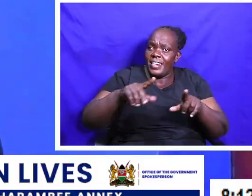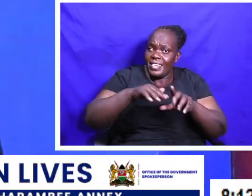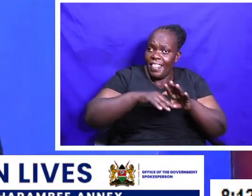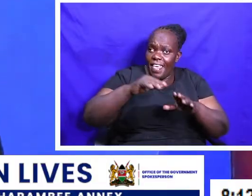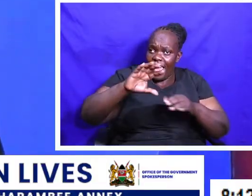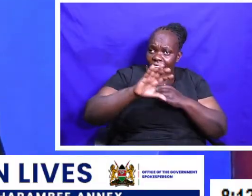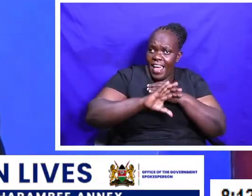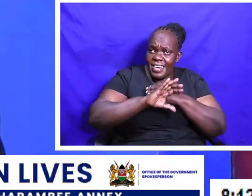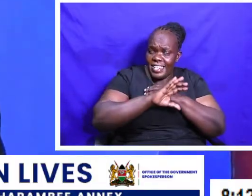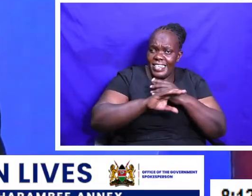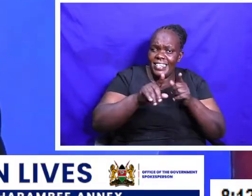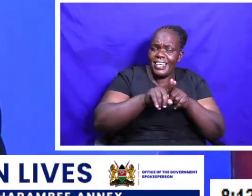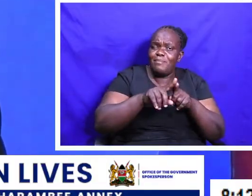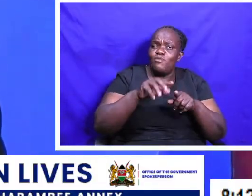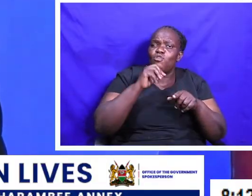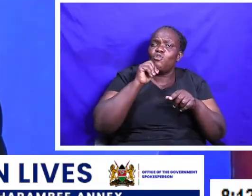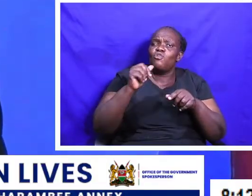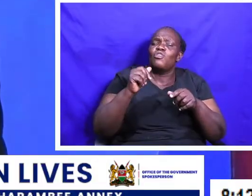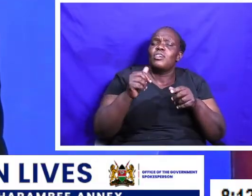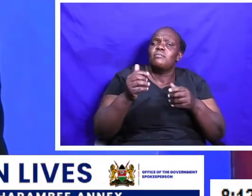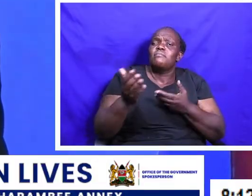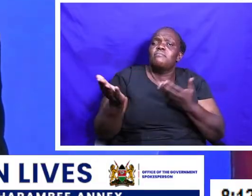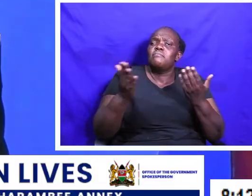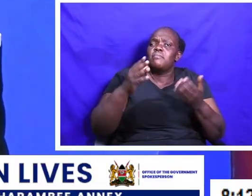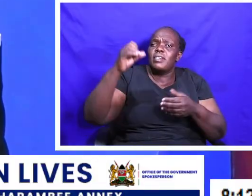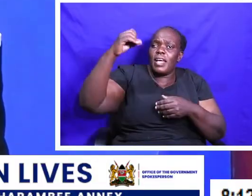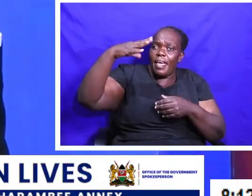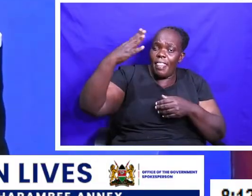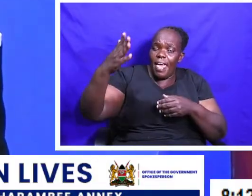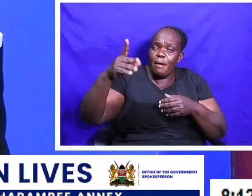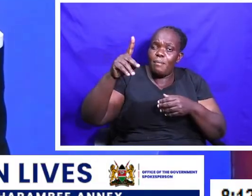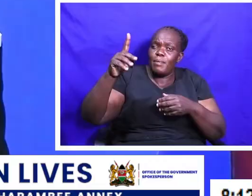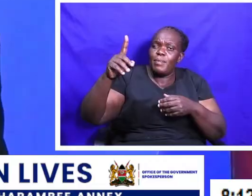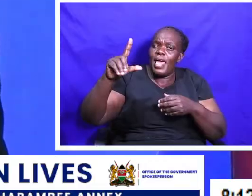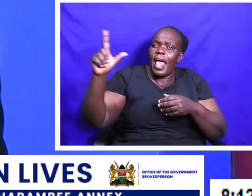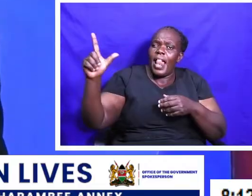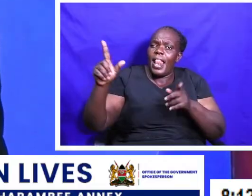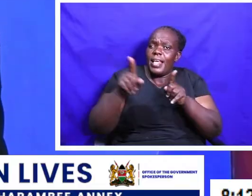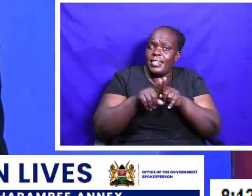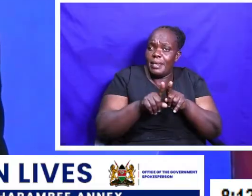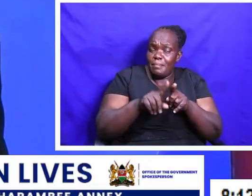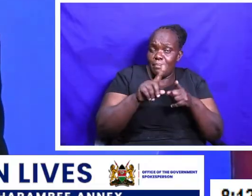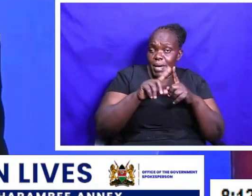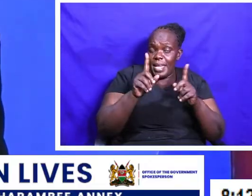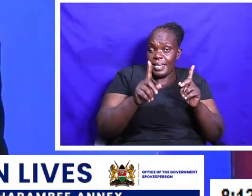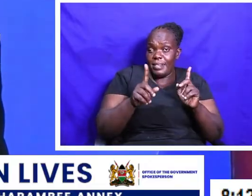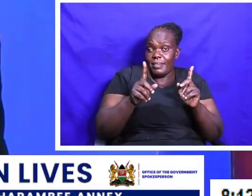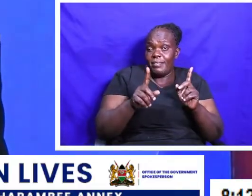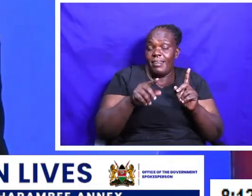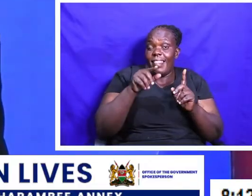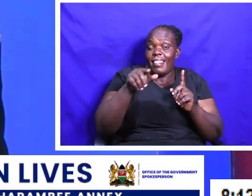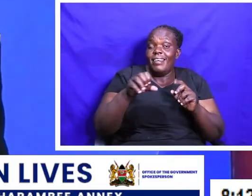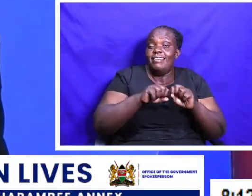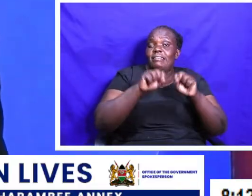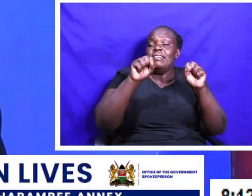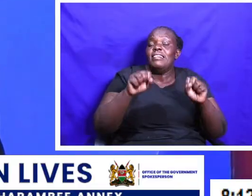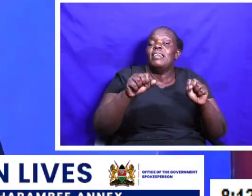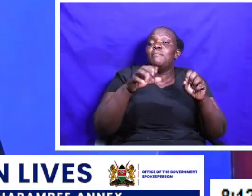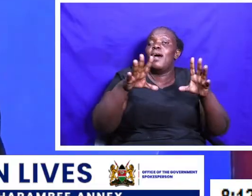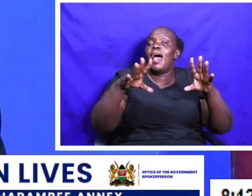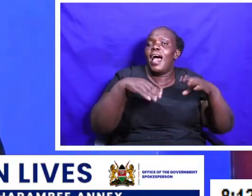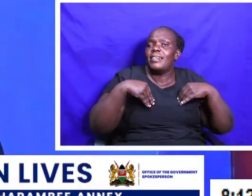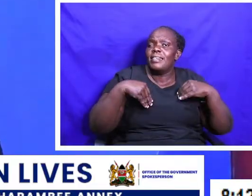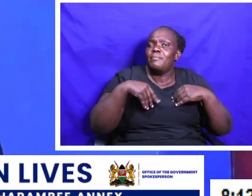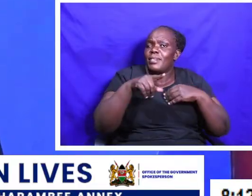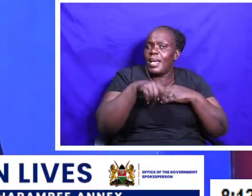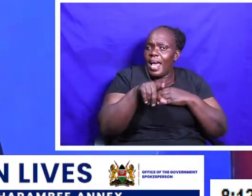in the country, they would not dream of seeing electricity there for 50 years to come. But this kind of system allowed us to